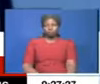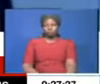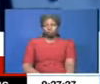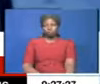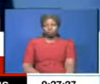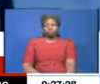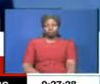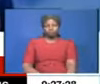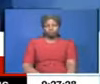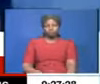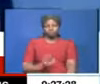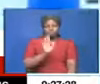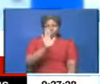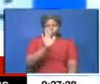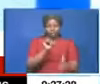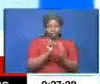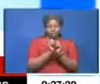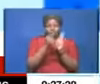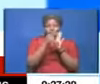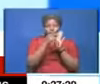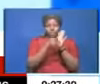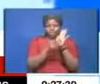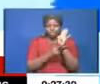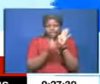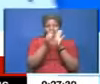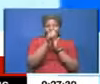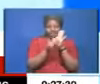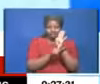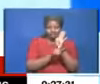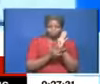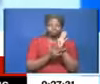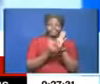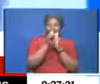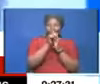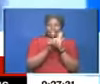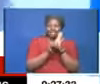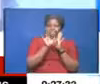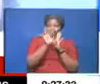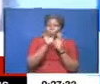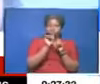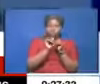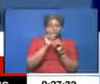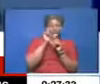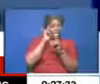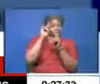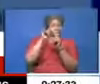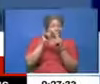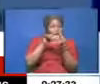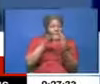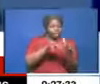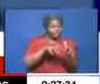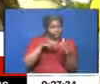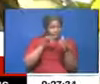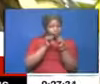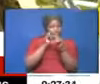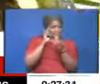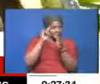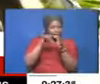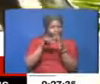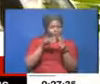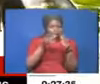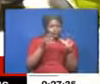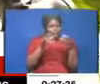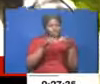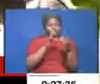In its 10-point agenda, Agenda 4 is the Azimio La Ukulima, in which the Azimio Party vows